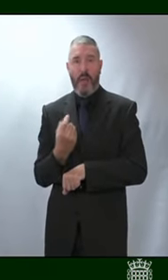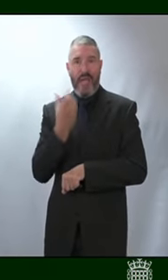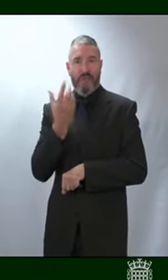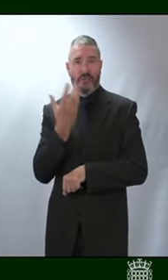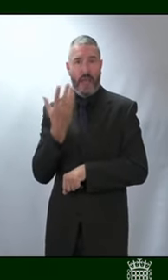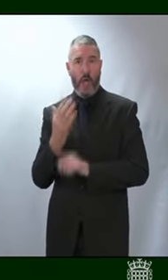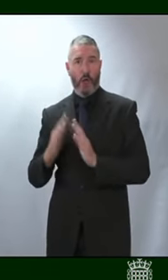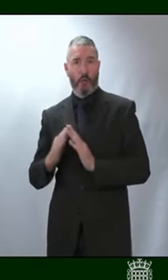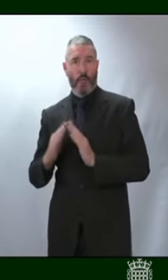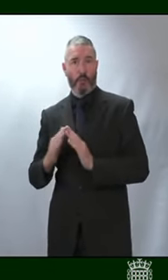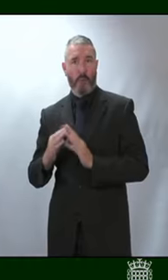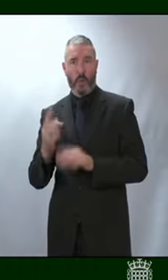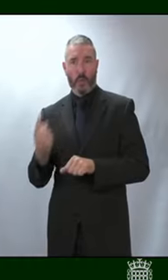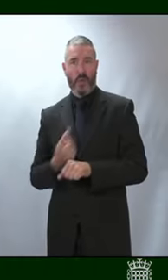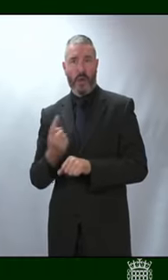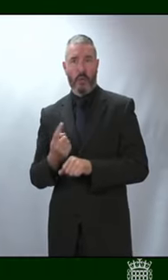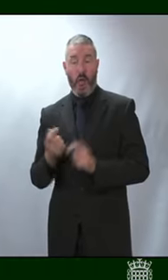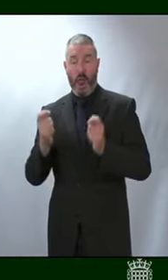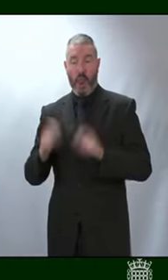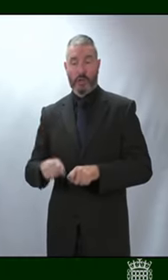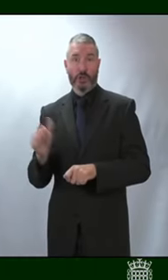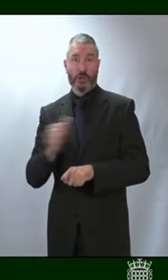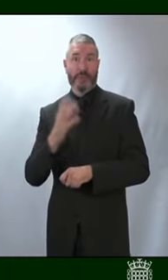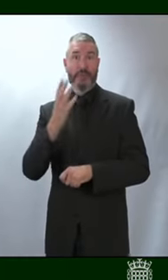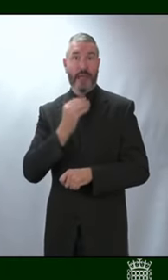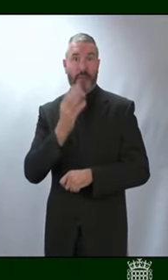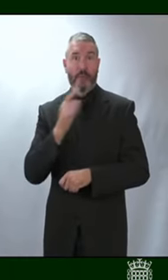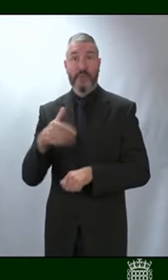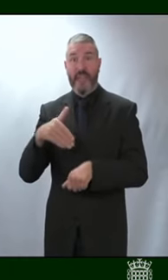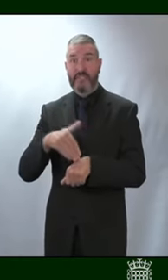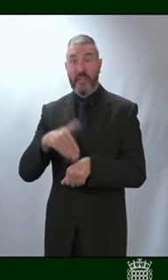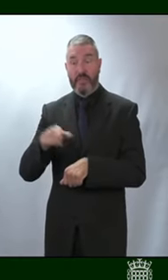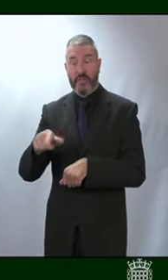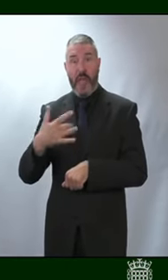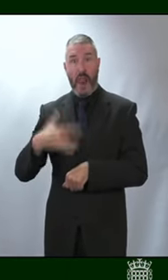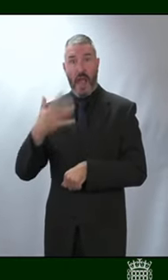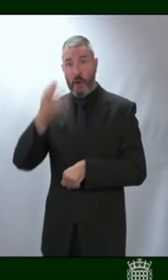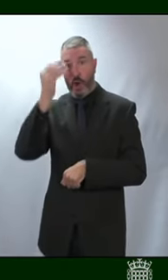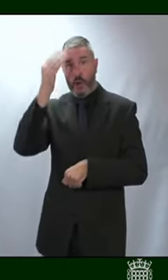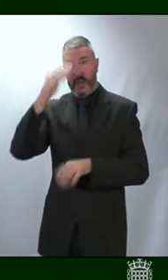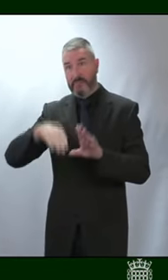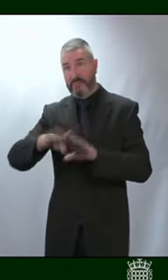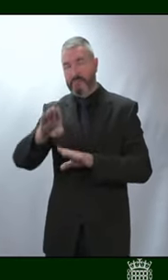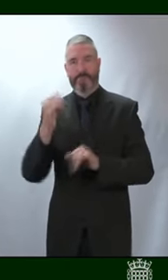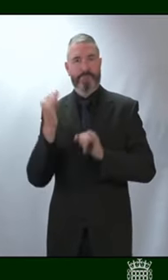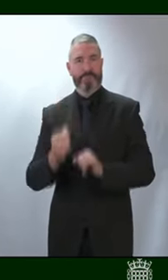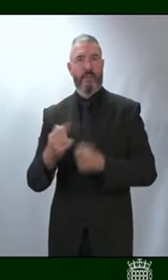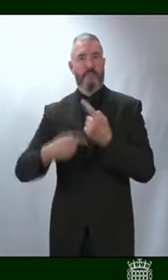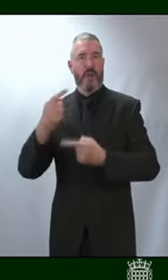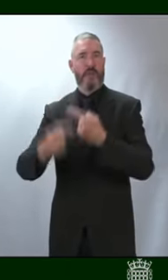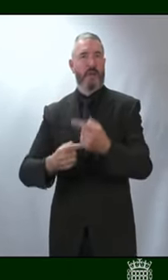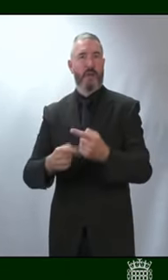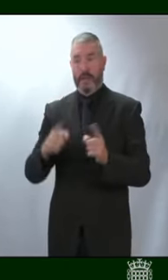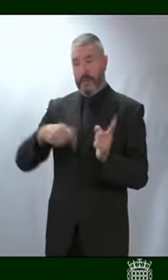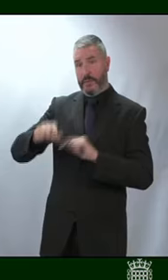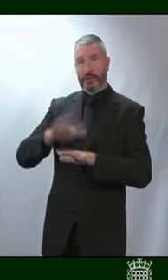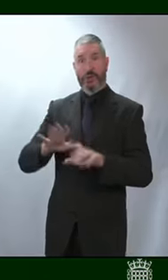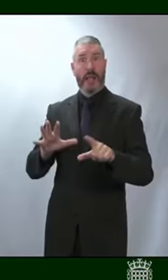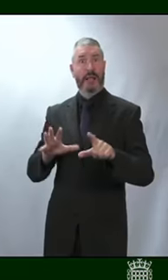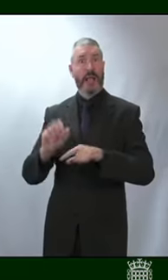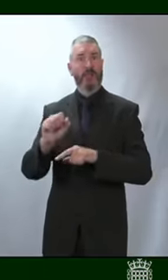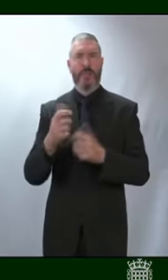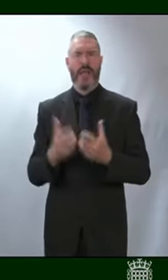day. Lockdown was temporary, but the impact could be lifelong. To help these children catch up, and